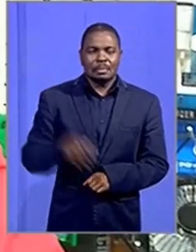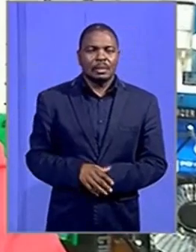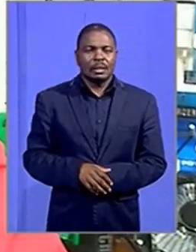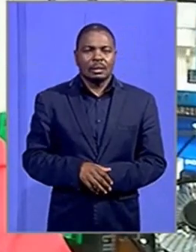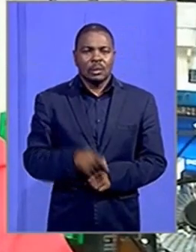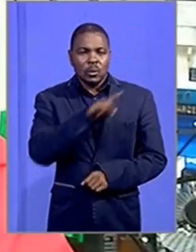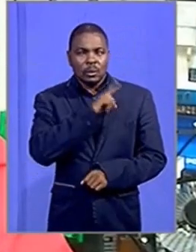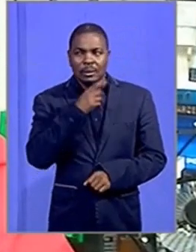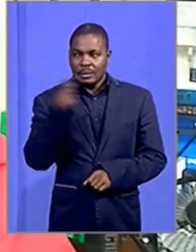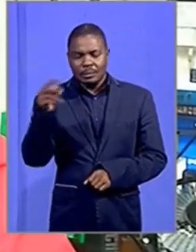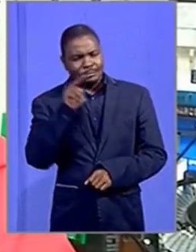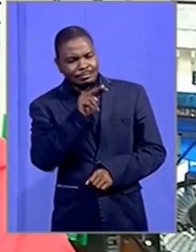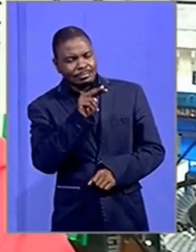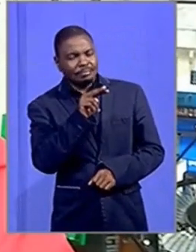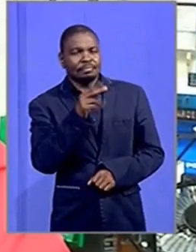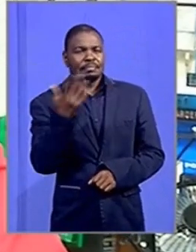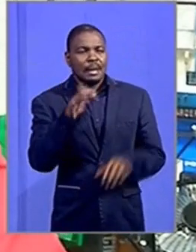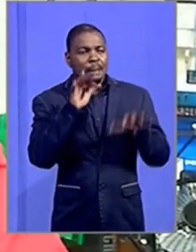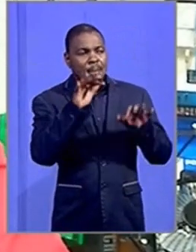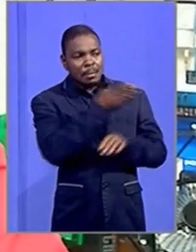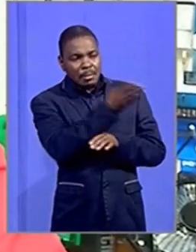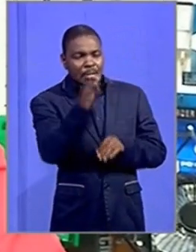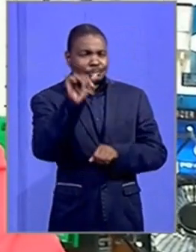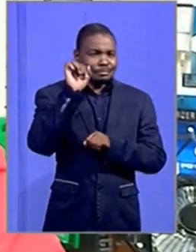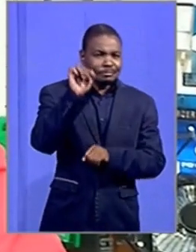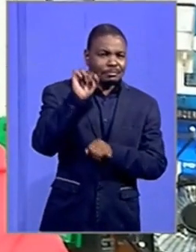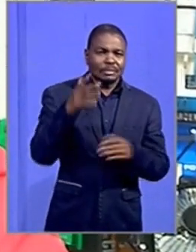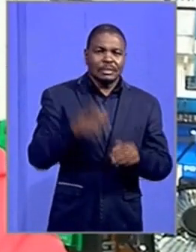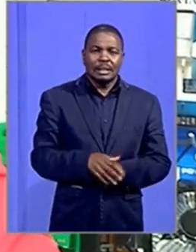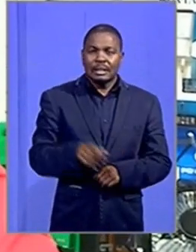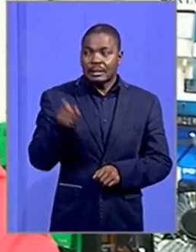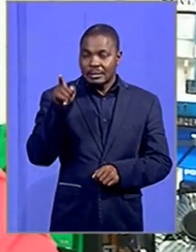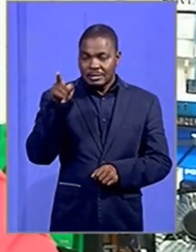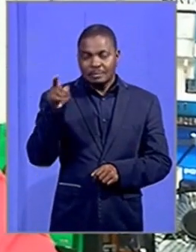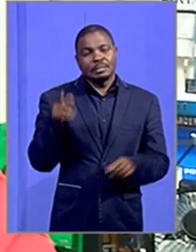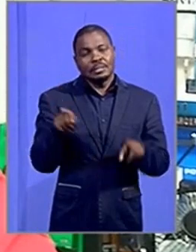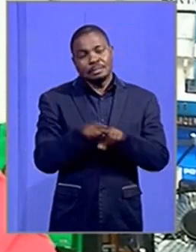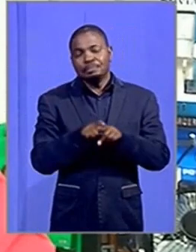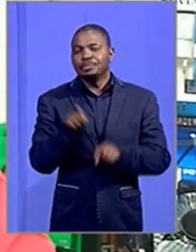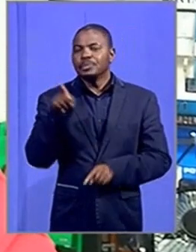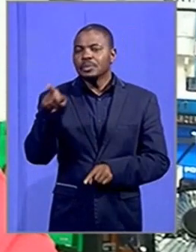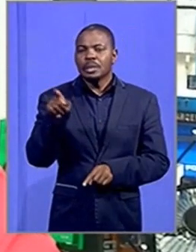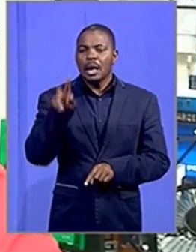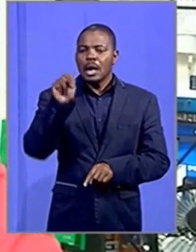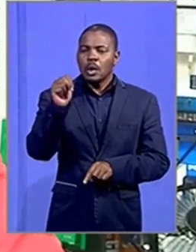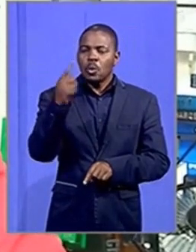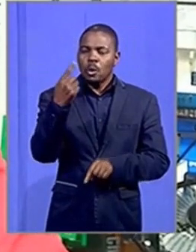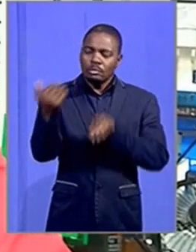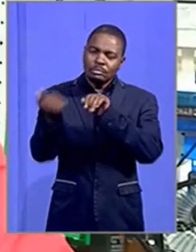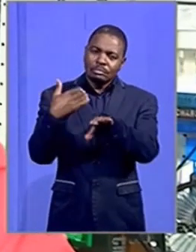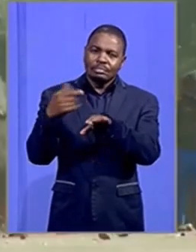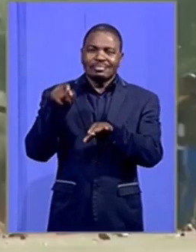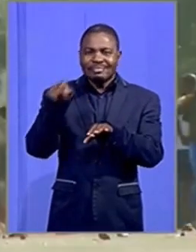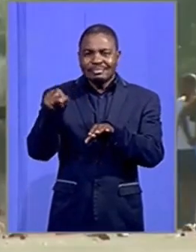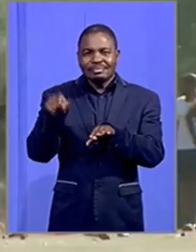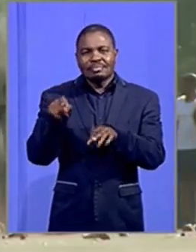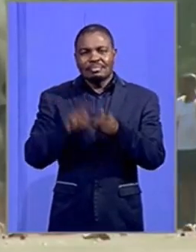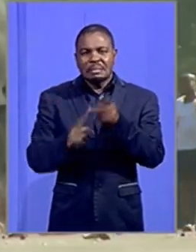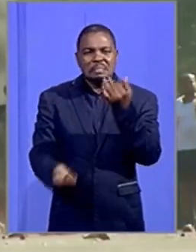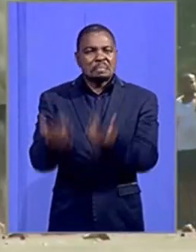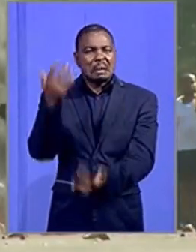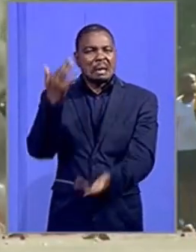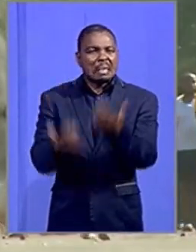with the people is coming to be eat, then it's the N1 road is the tire is also the bending.